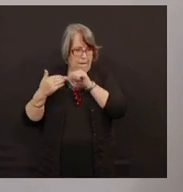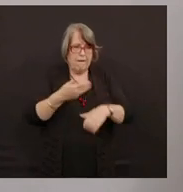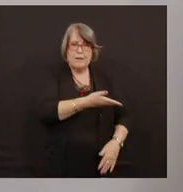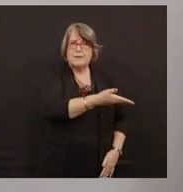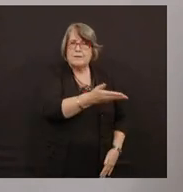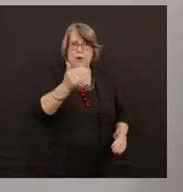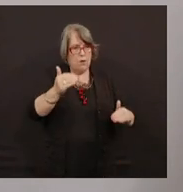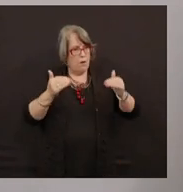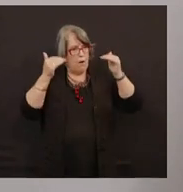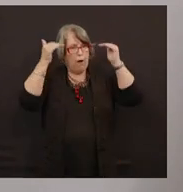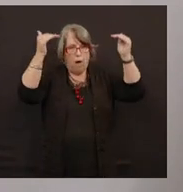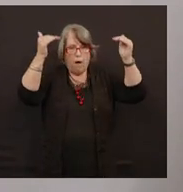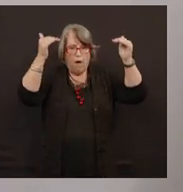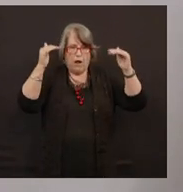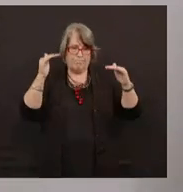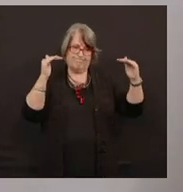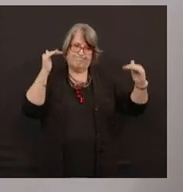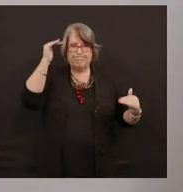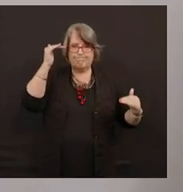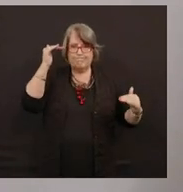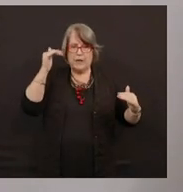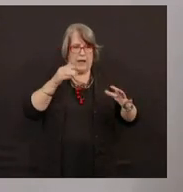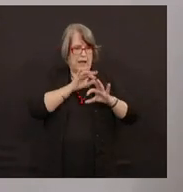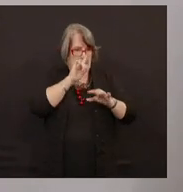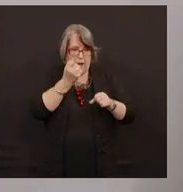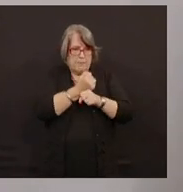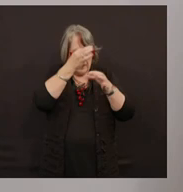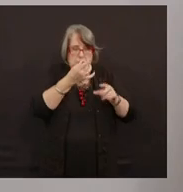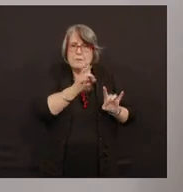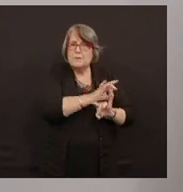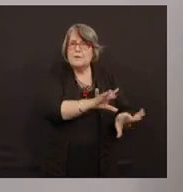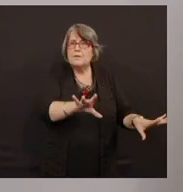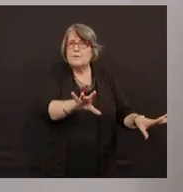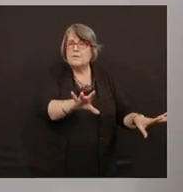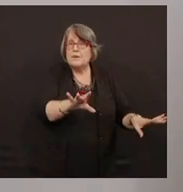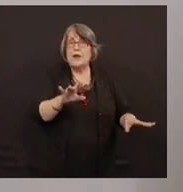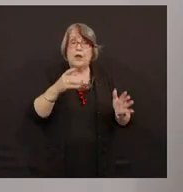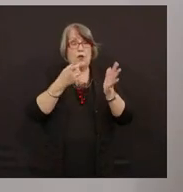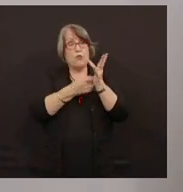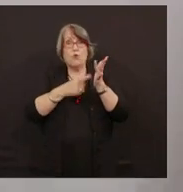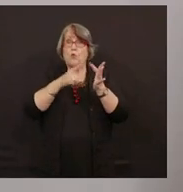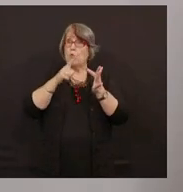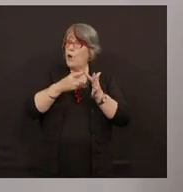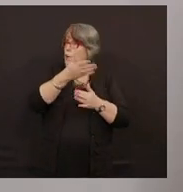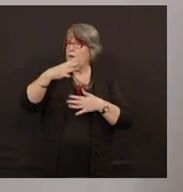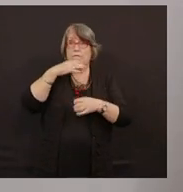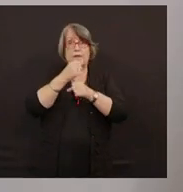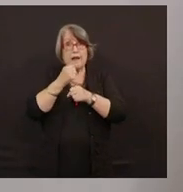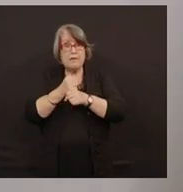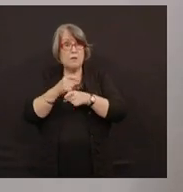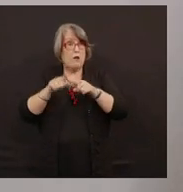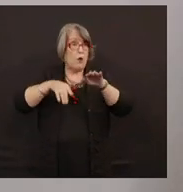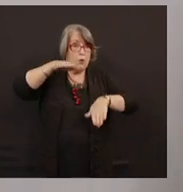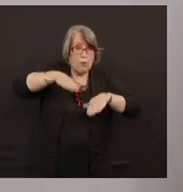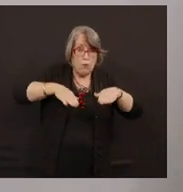experience high degrees of inequality and disenfranchisement. And the role of those key institutions, justice,